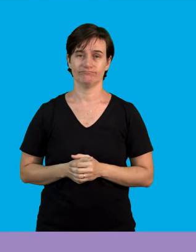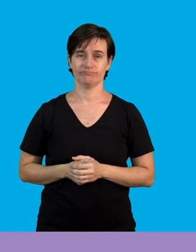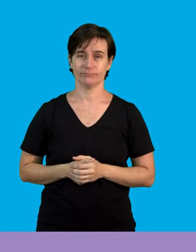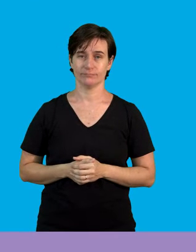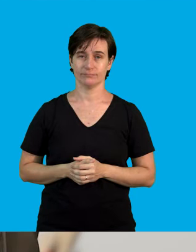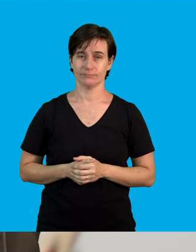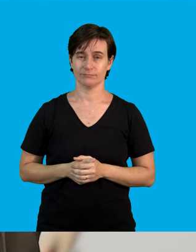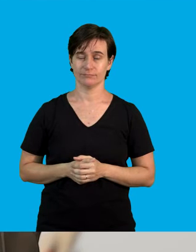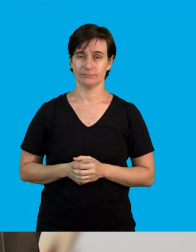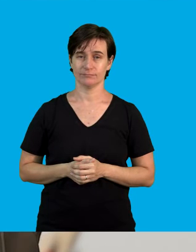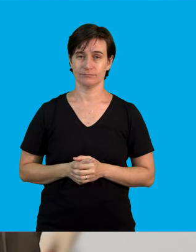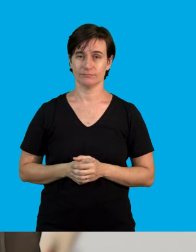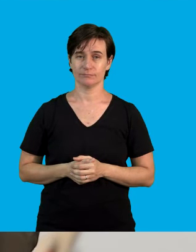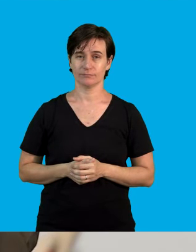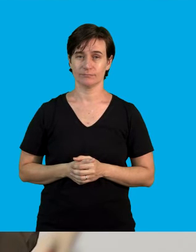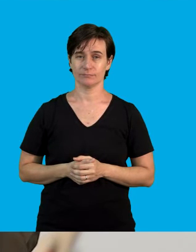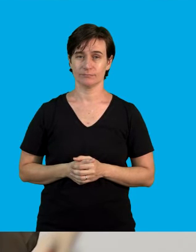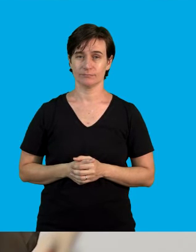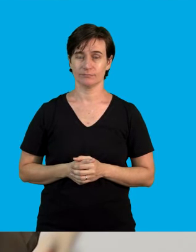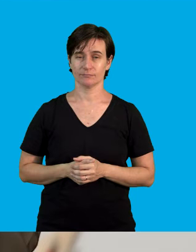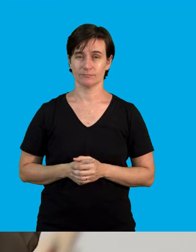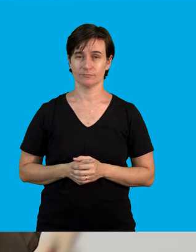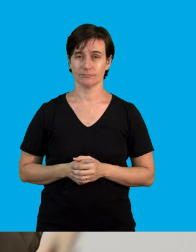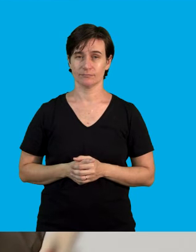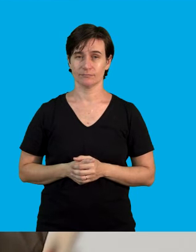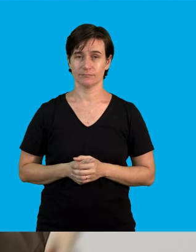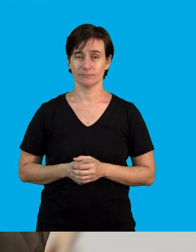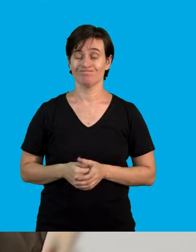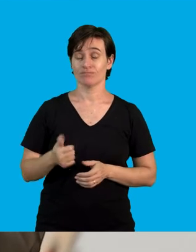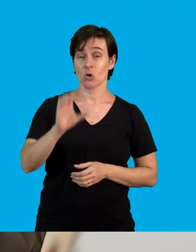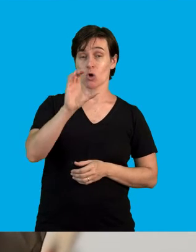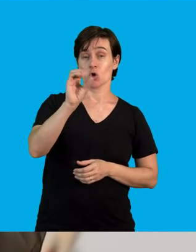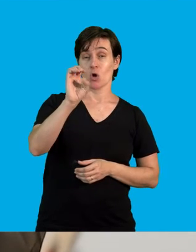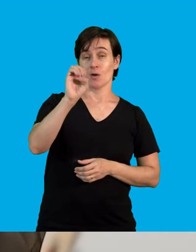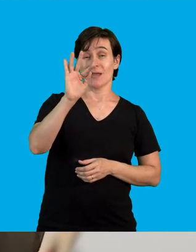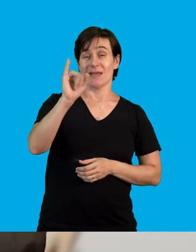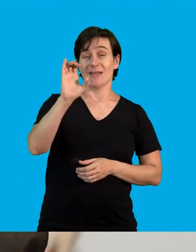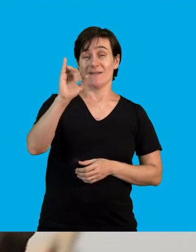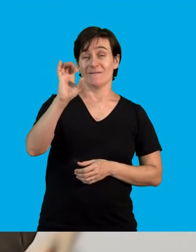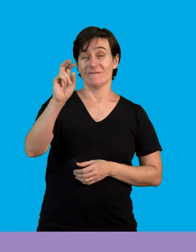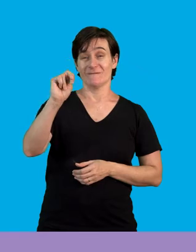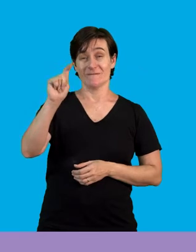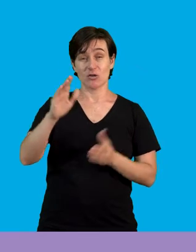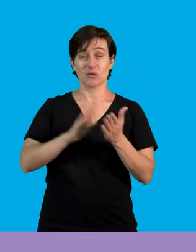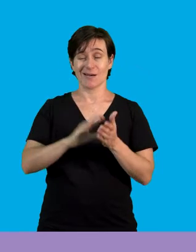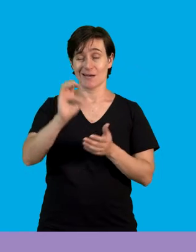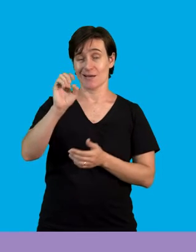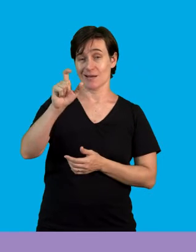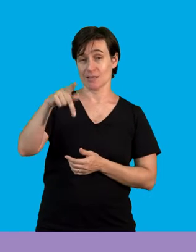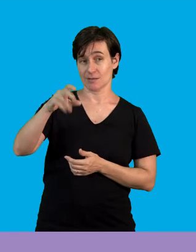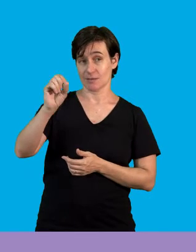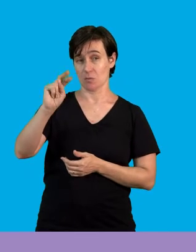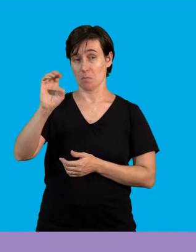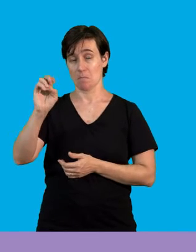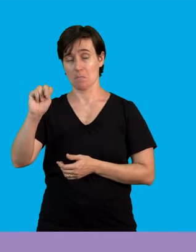All right, let's move on then to coefficients and exponents. Here's an expression. In